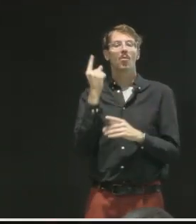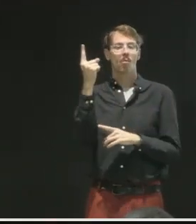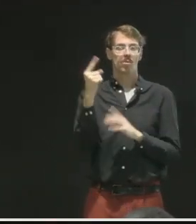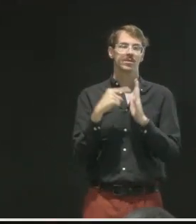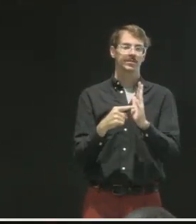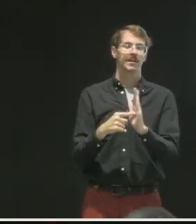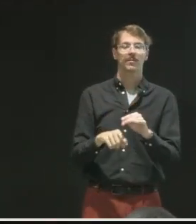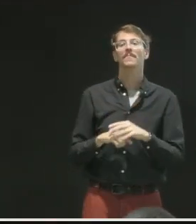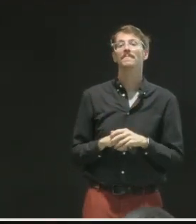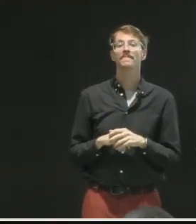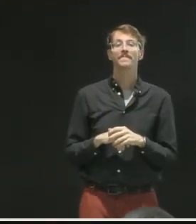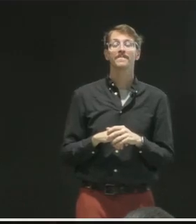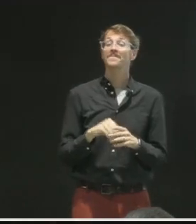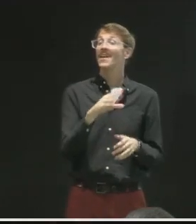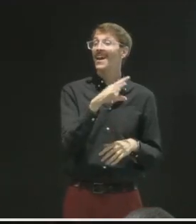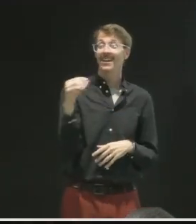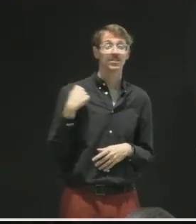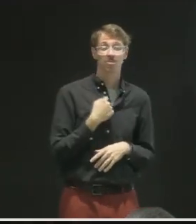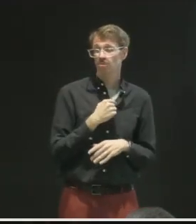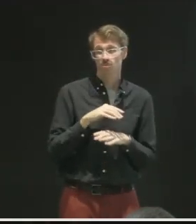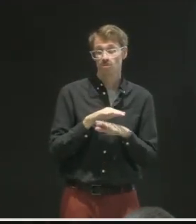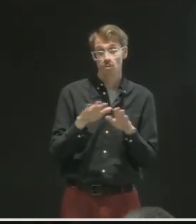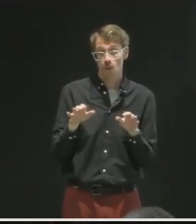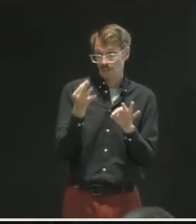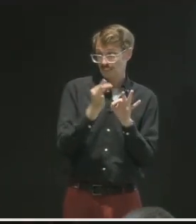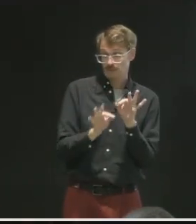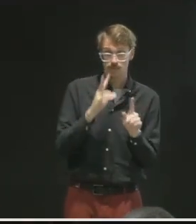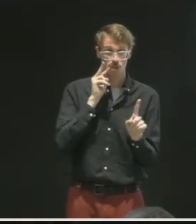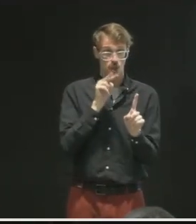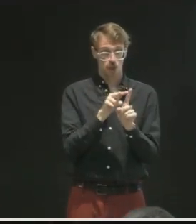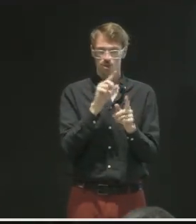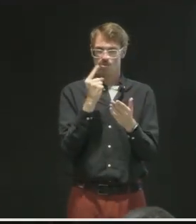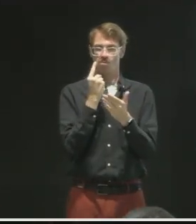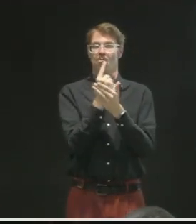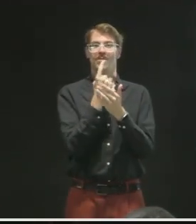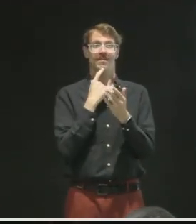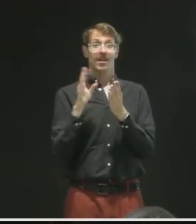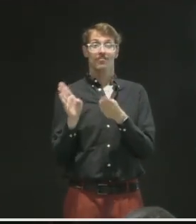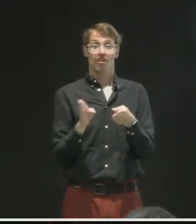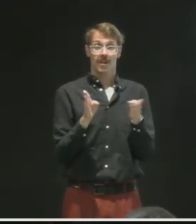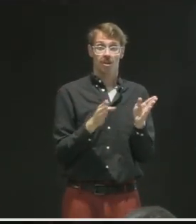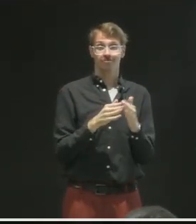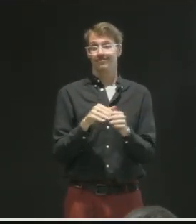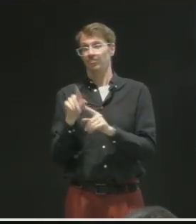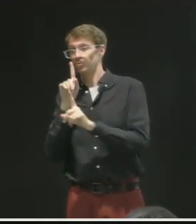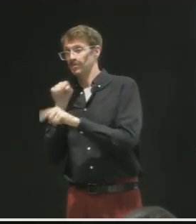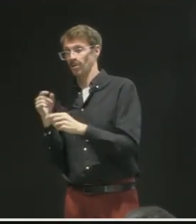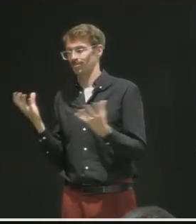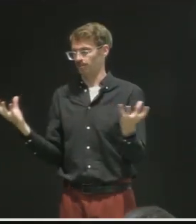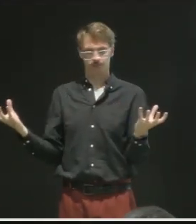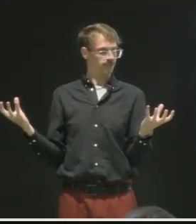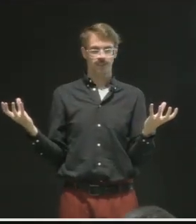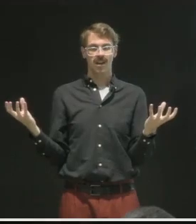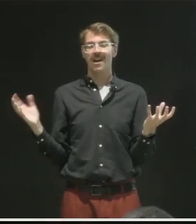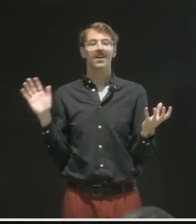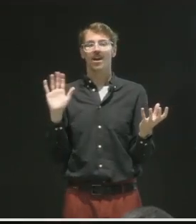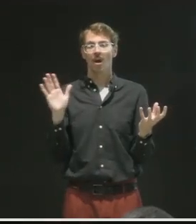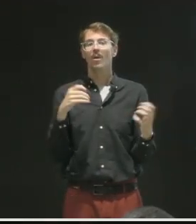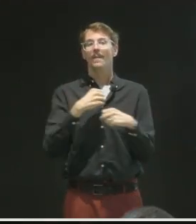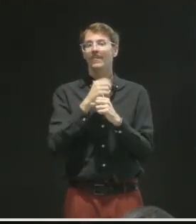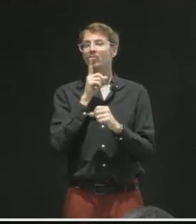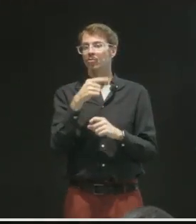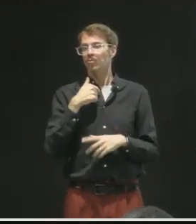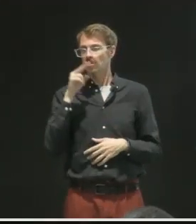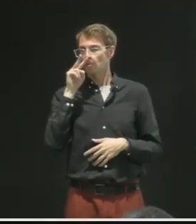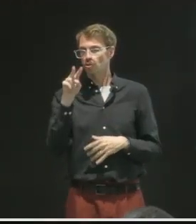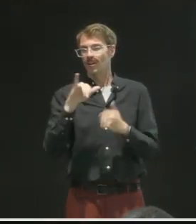We don't simply look at preparedness and response. We also ensure that we're looking at how do we